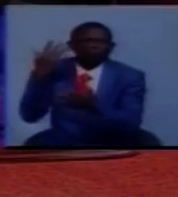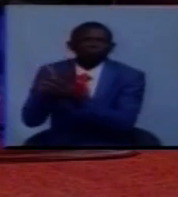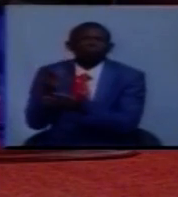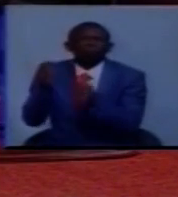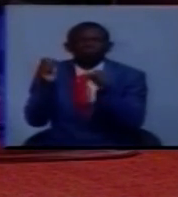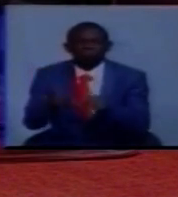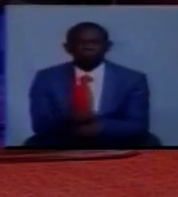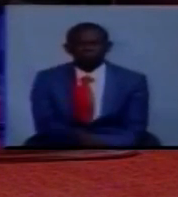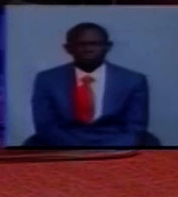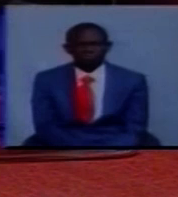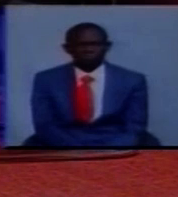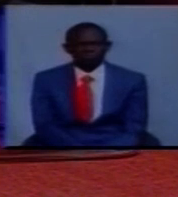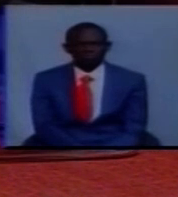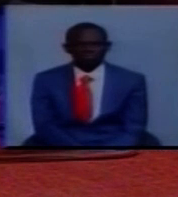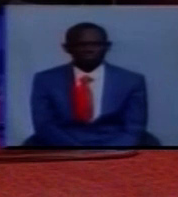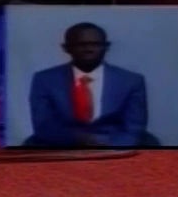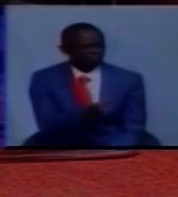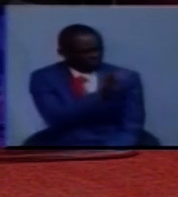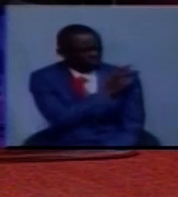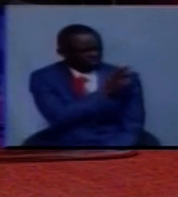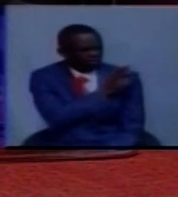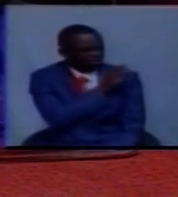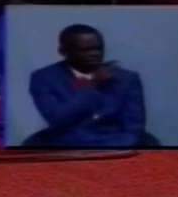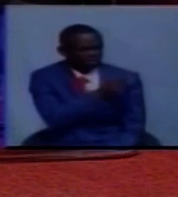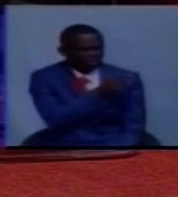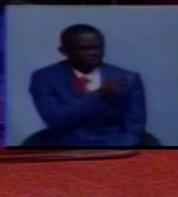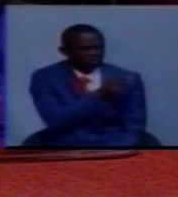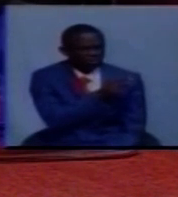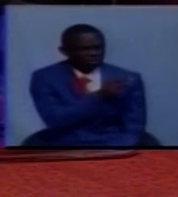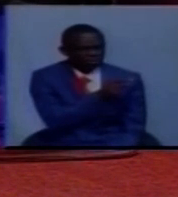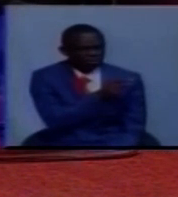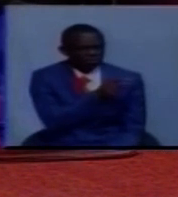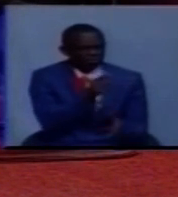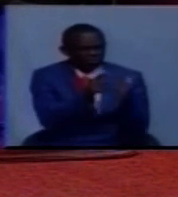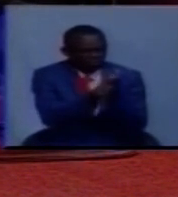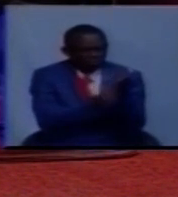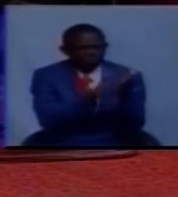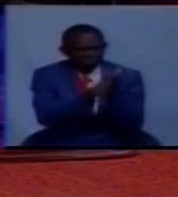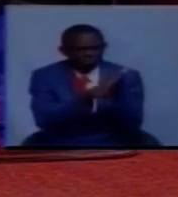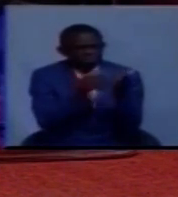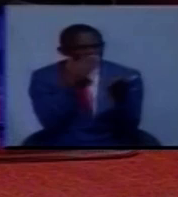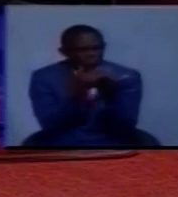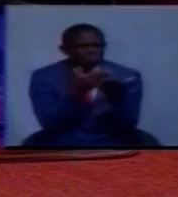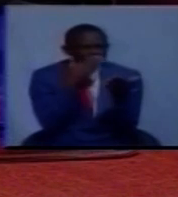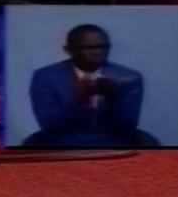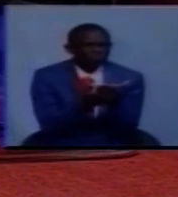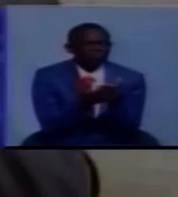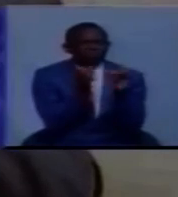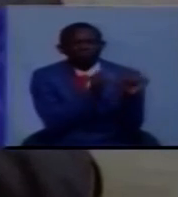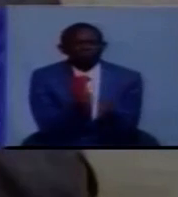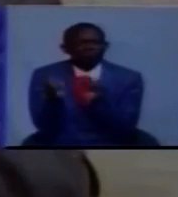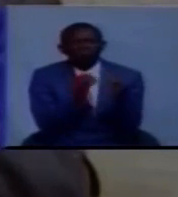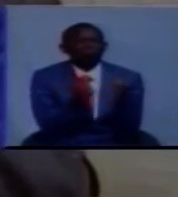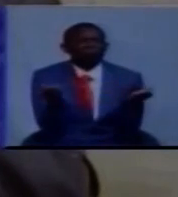The policing of these laws, one concern about that is that these laws, good laws we have, they cannot be effective.